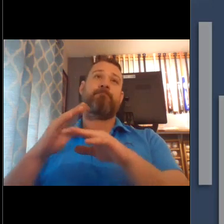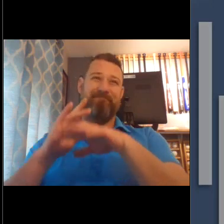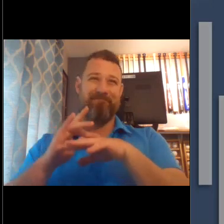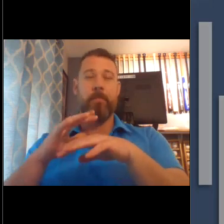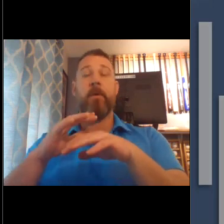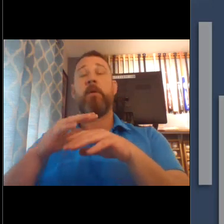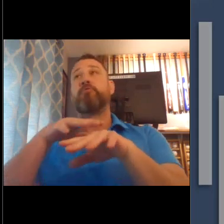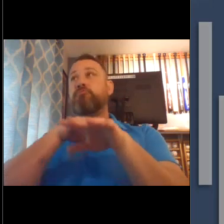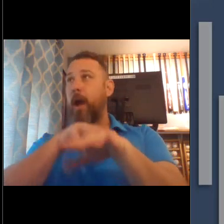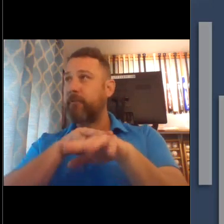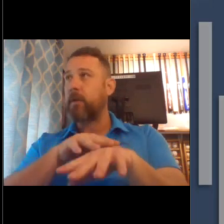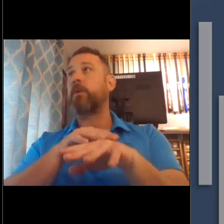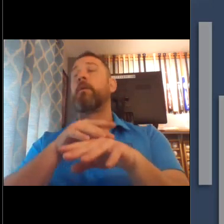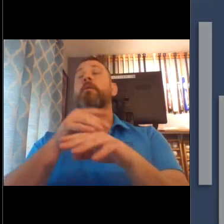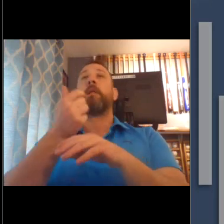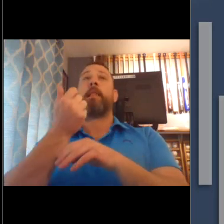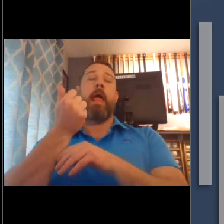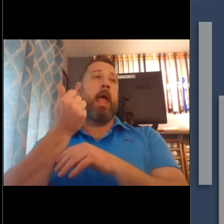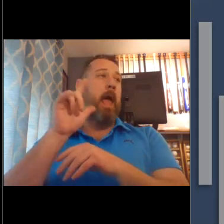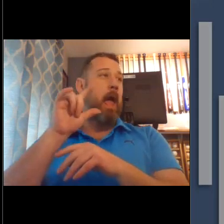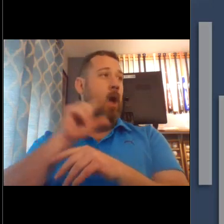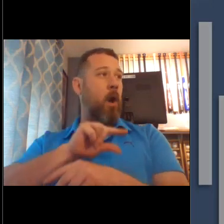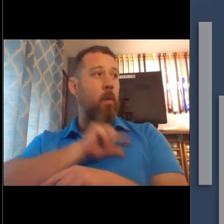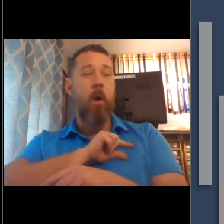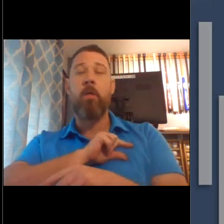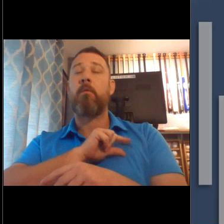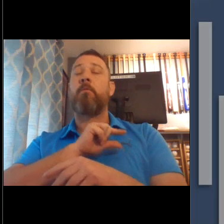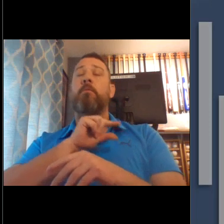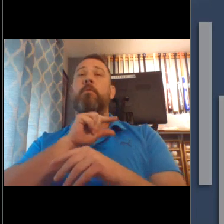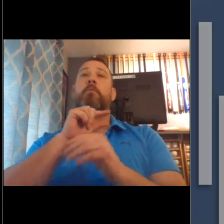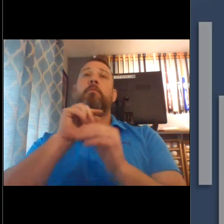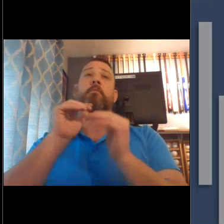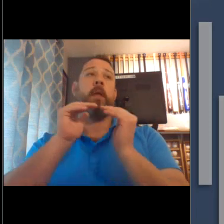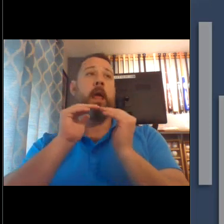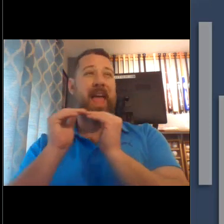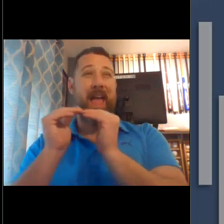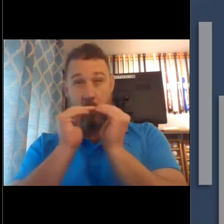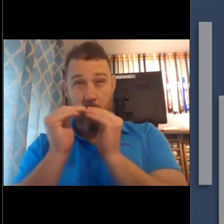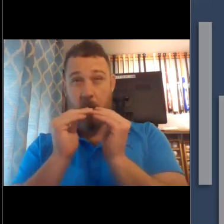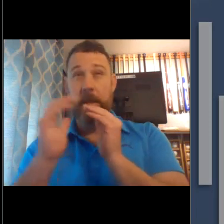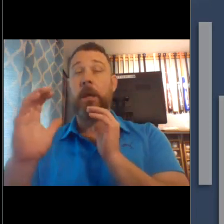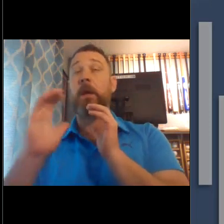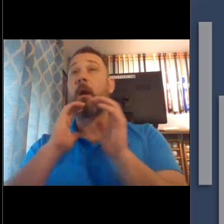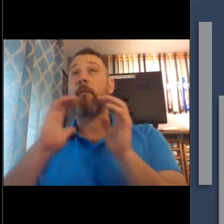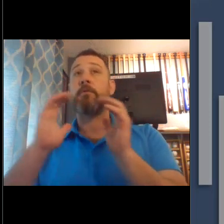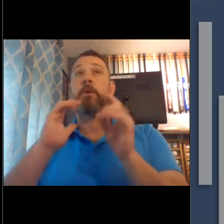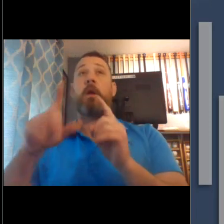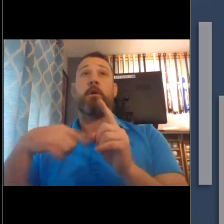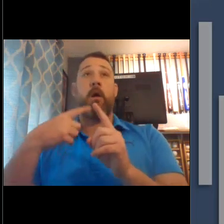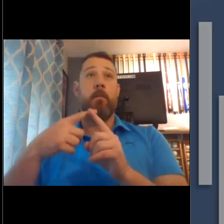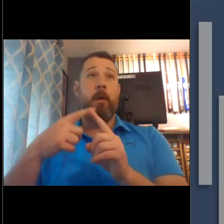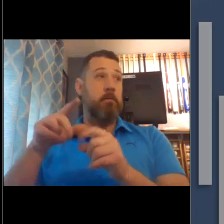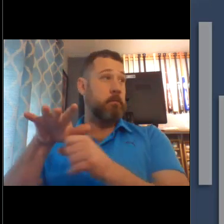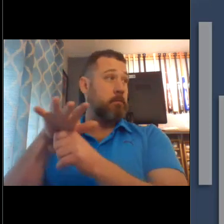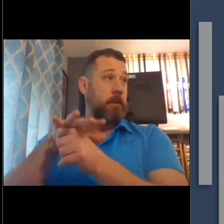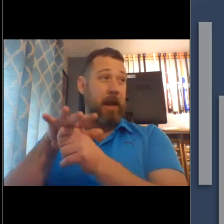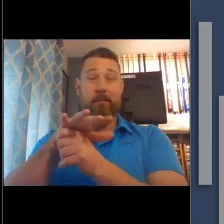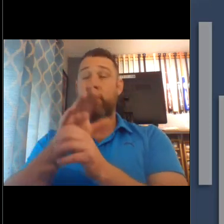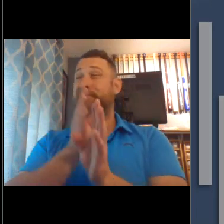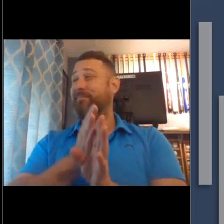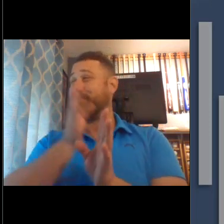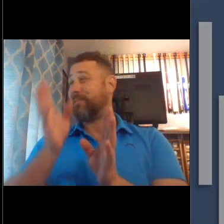the air quality impacts, the equity conversations about whether neighborhoods should be right next to a warehouse